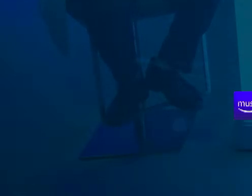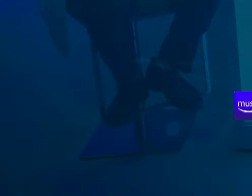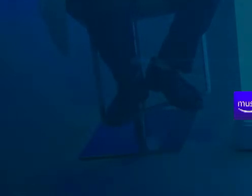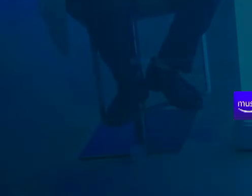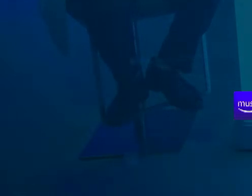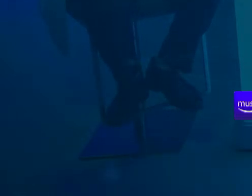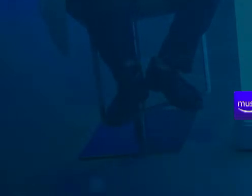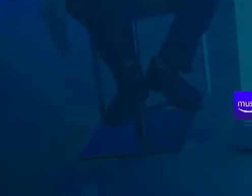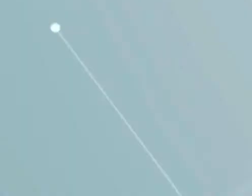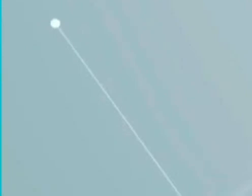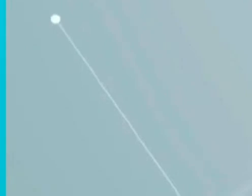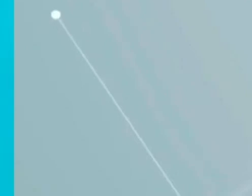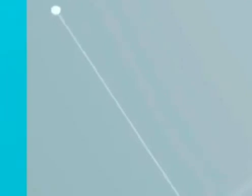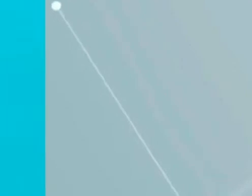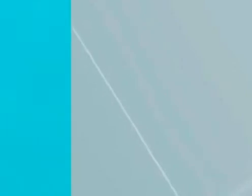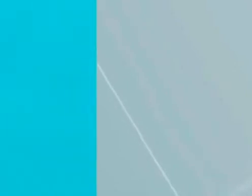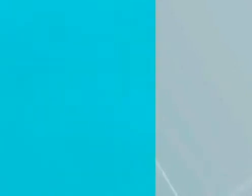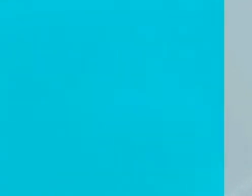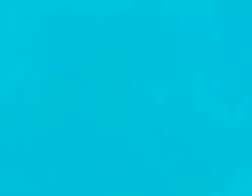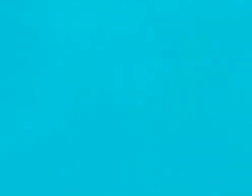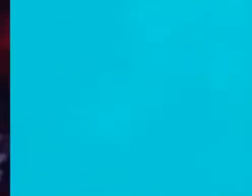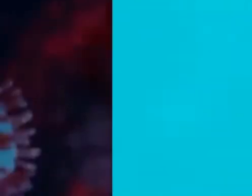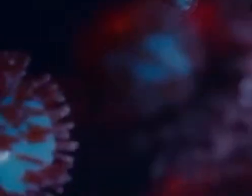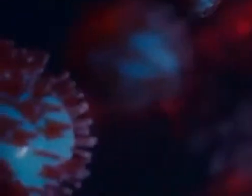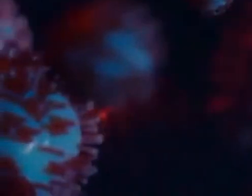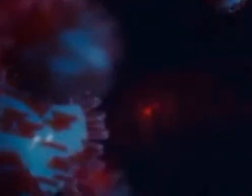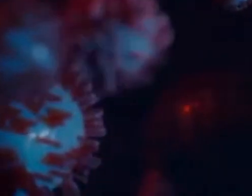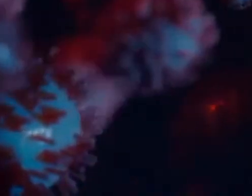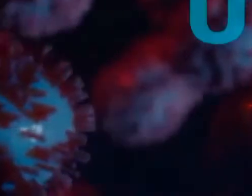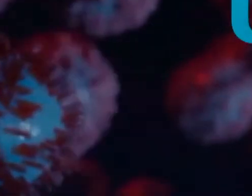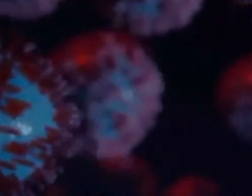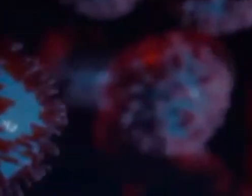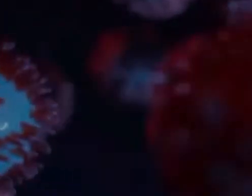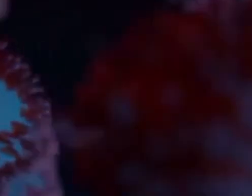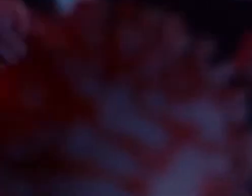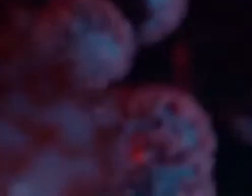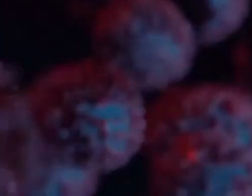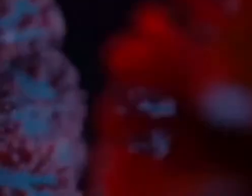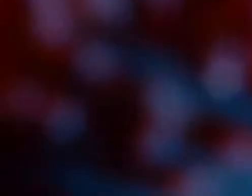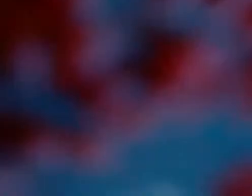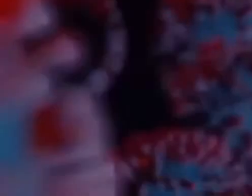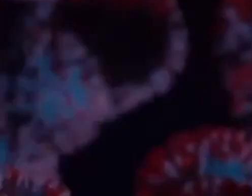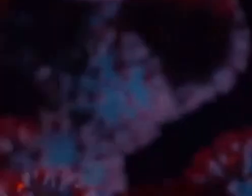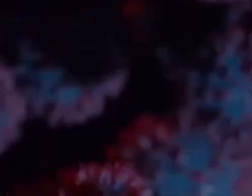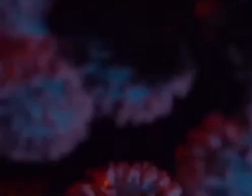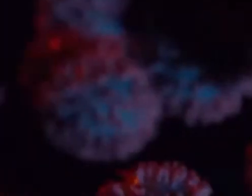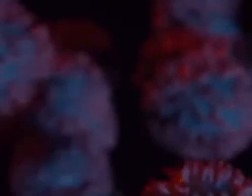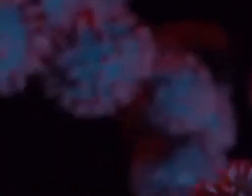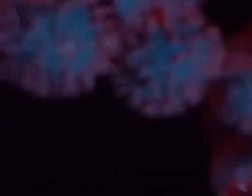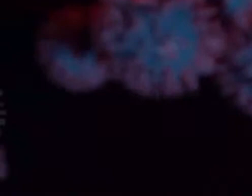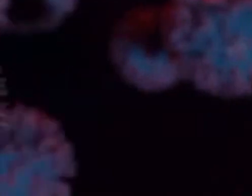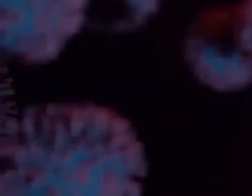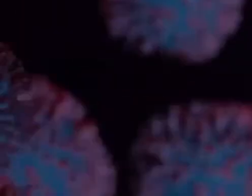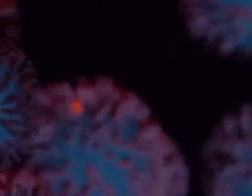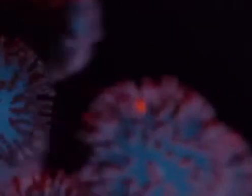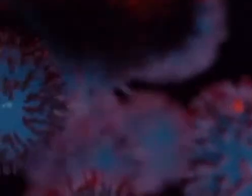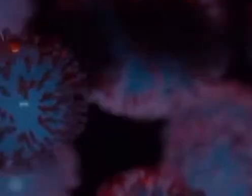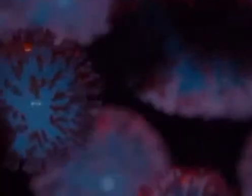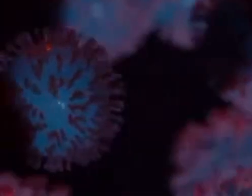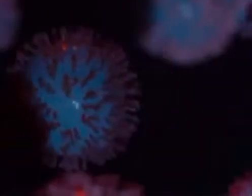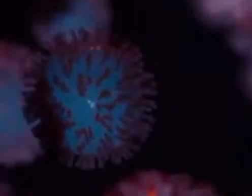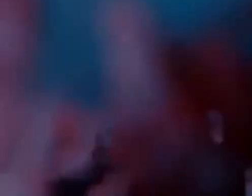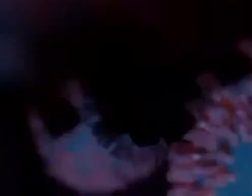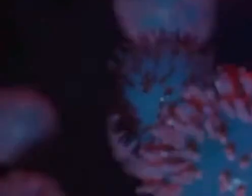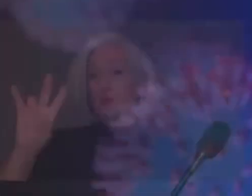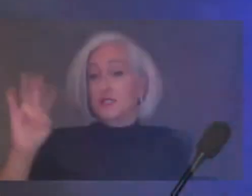cancer and help transplant patients. So we're going to hear from our research team on how they are used to target certain illnesses. But first, as always, let's get to